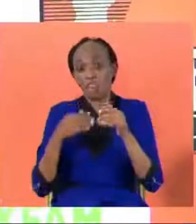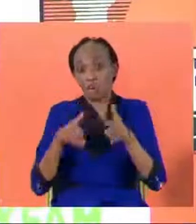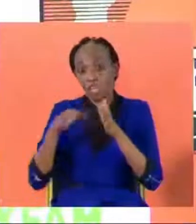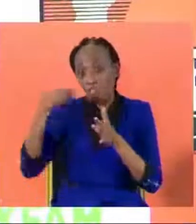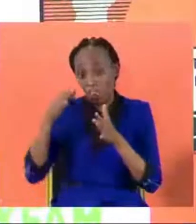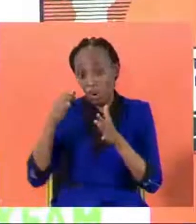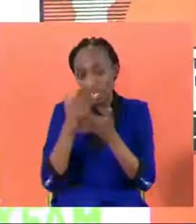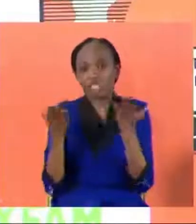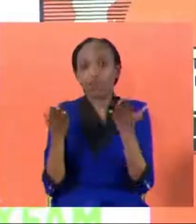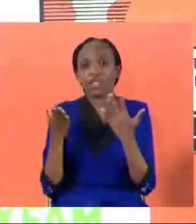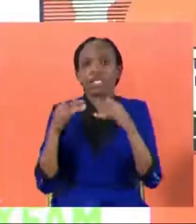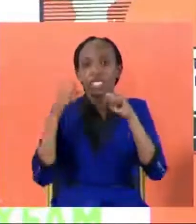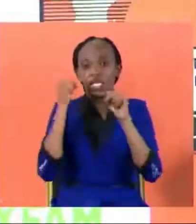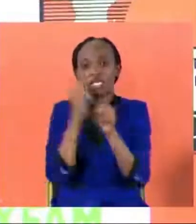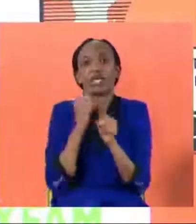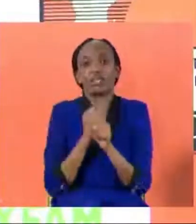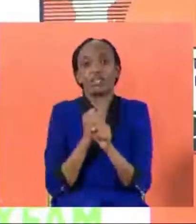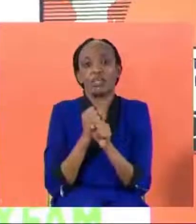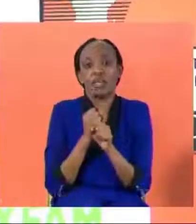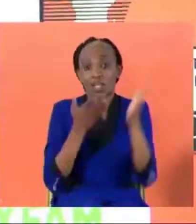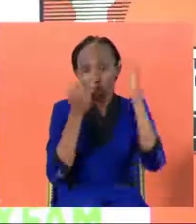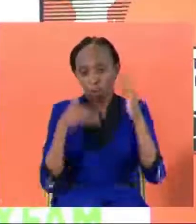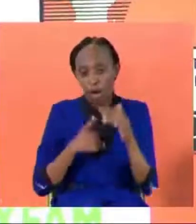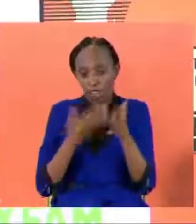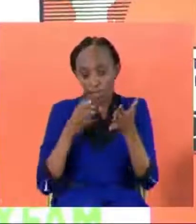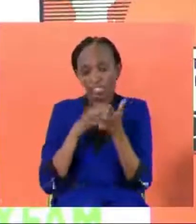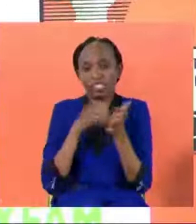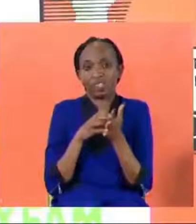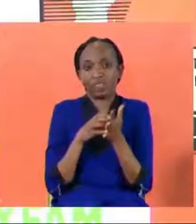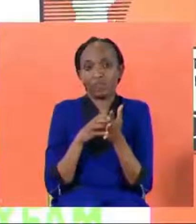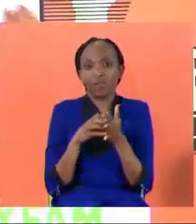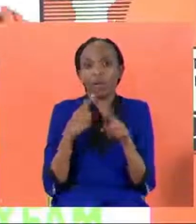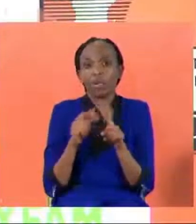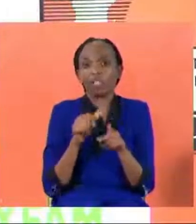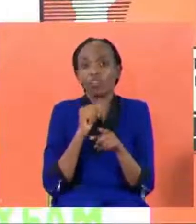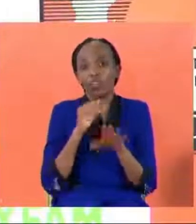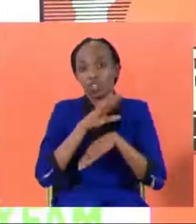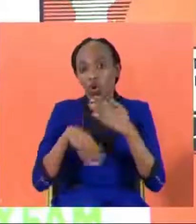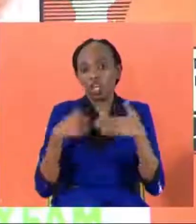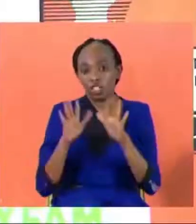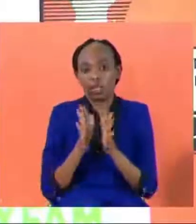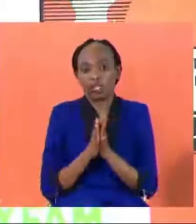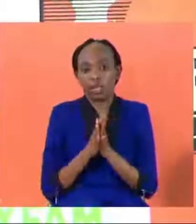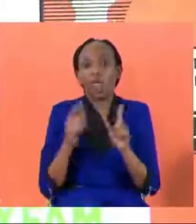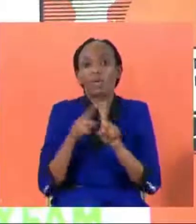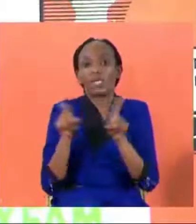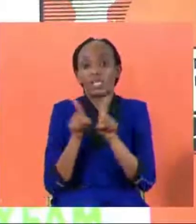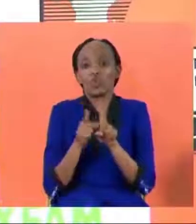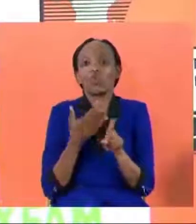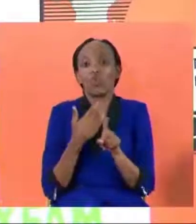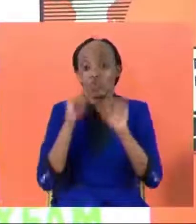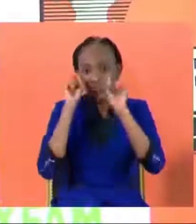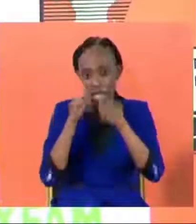that something really is being done, and that there is hope in this situation, that not all is lost. But then also you want to be able